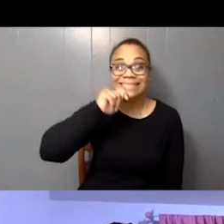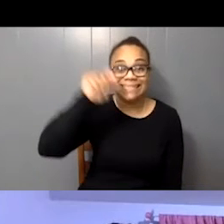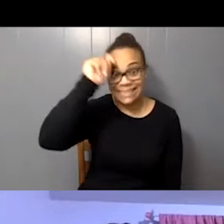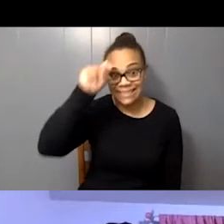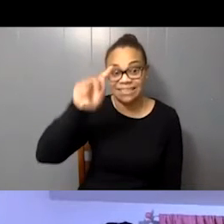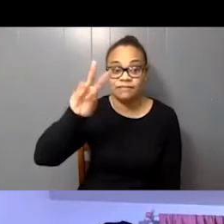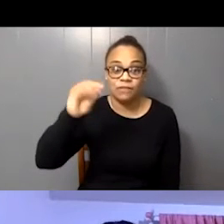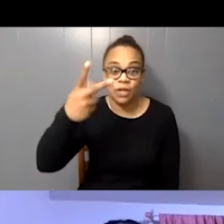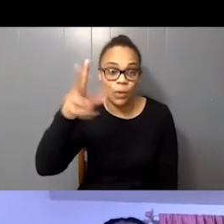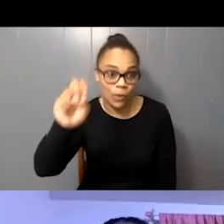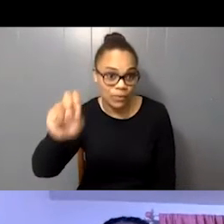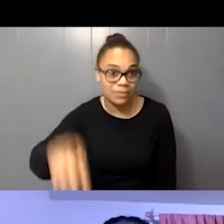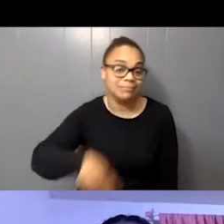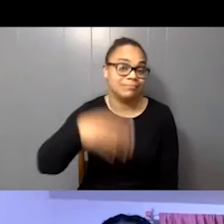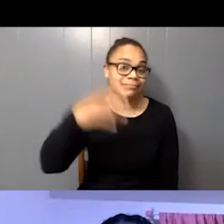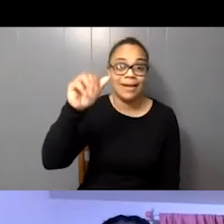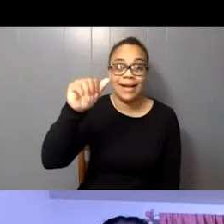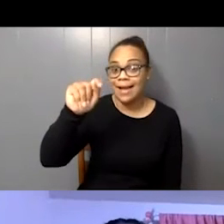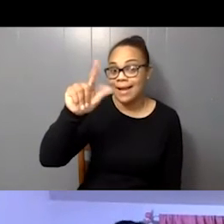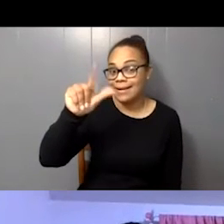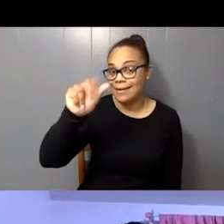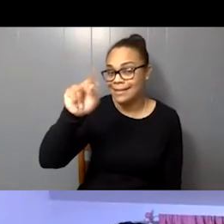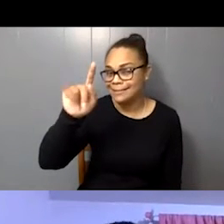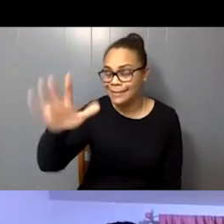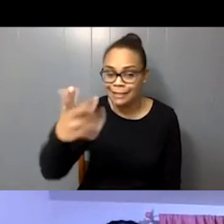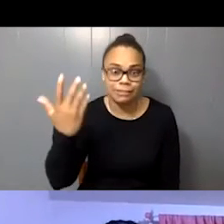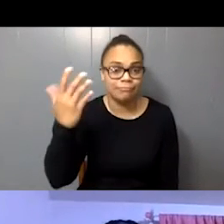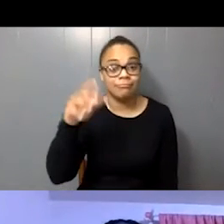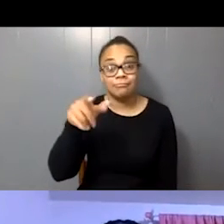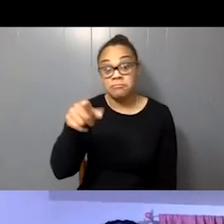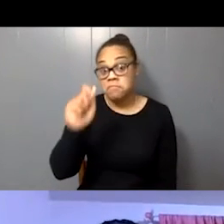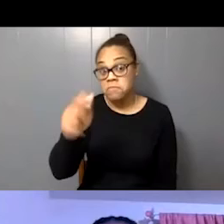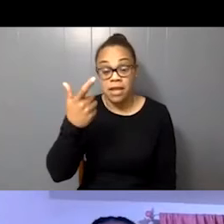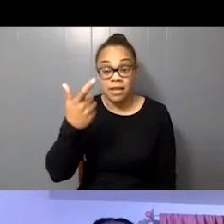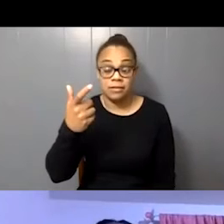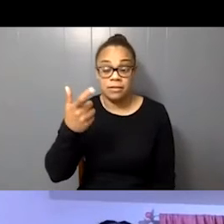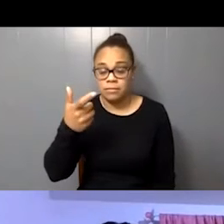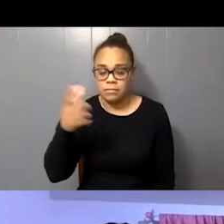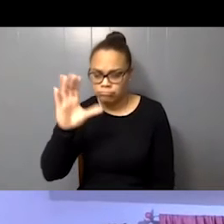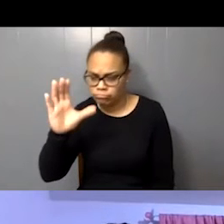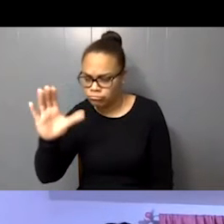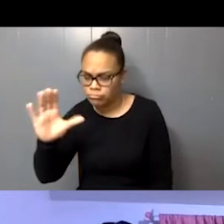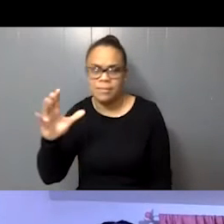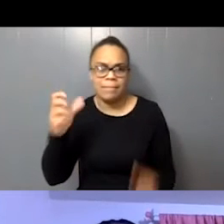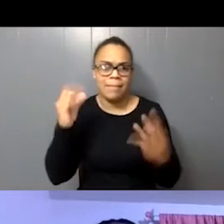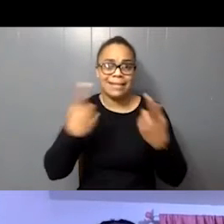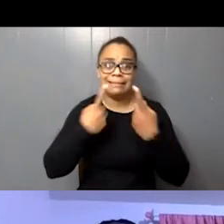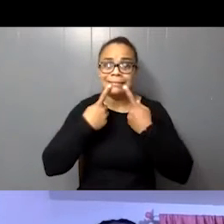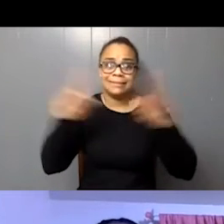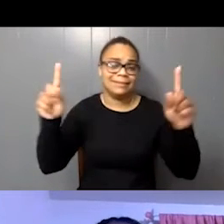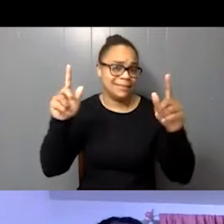But maybe look up some interviews with your favorite celebrities if you're more of a teenager and want to think about that. There are also a lot of